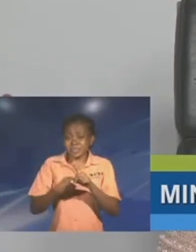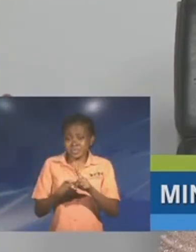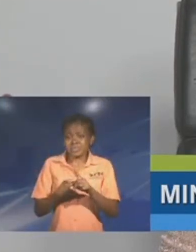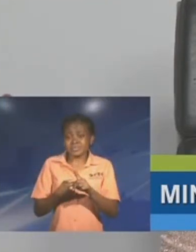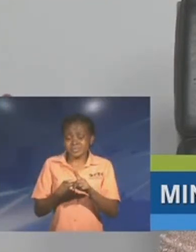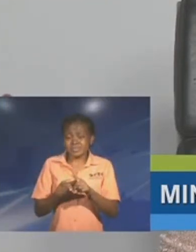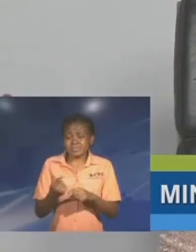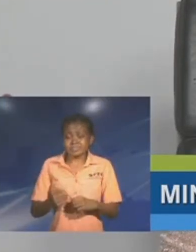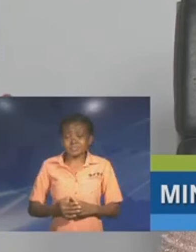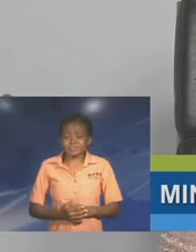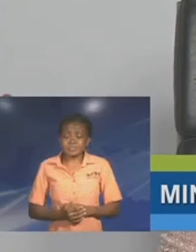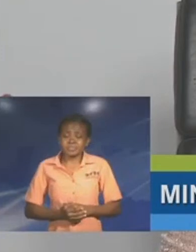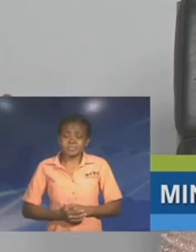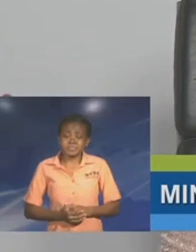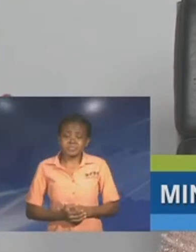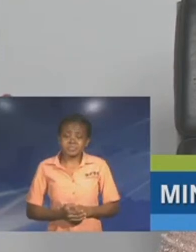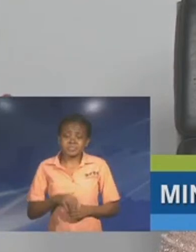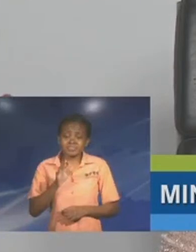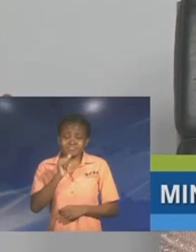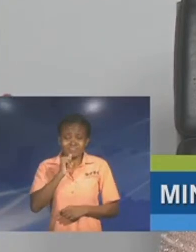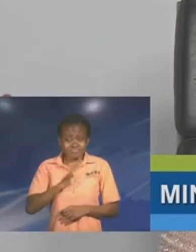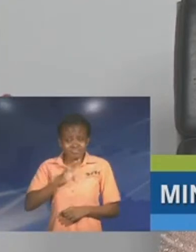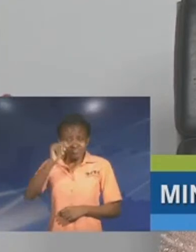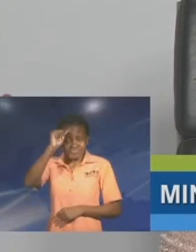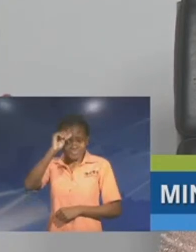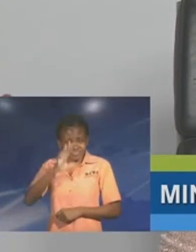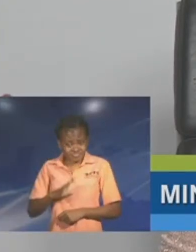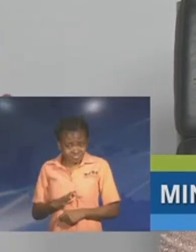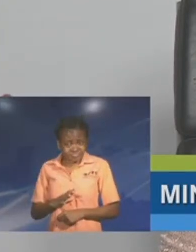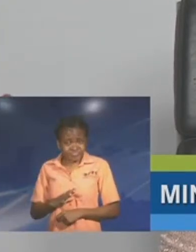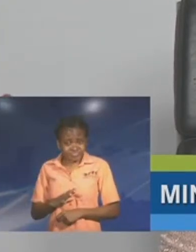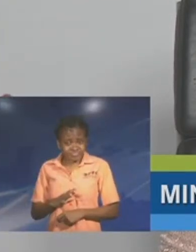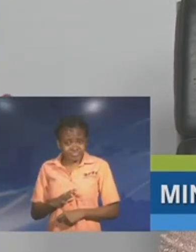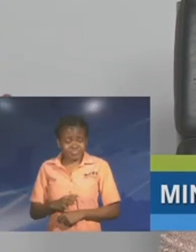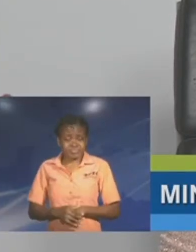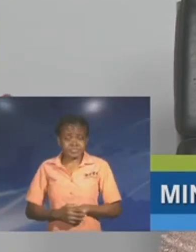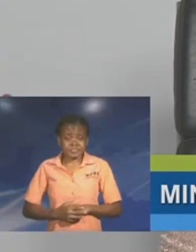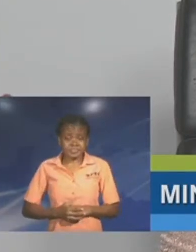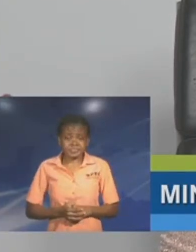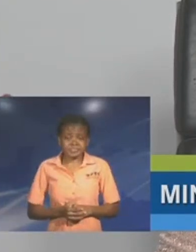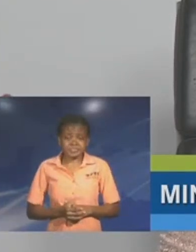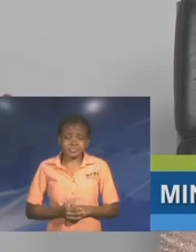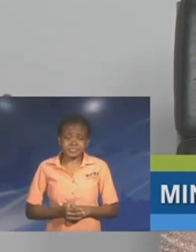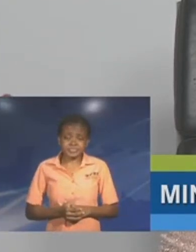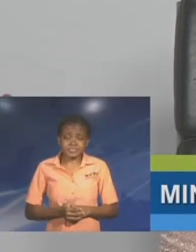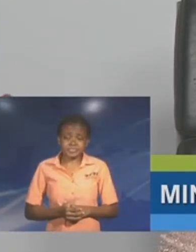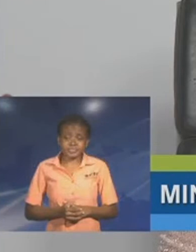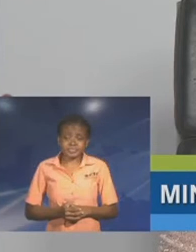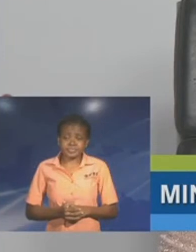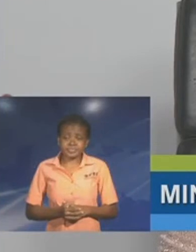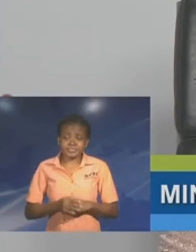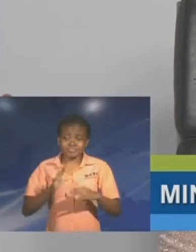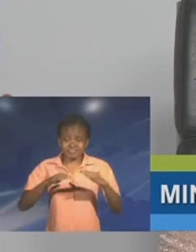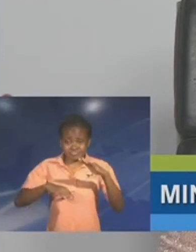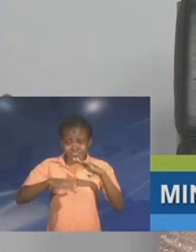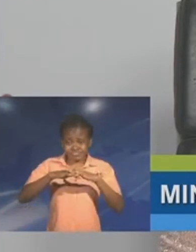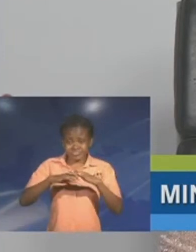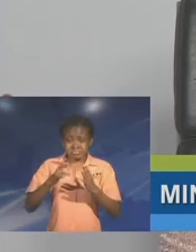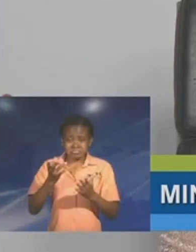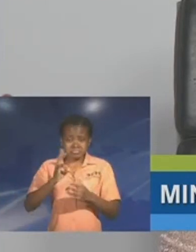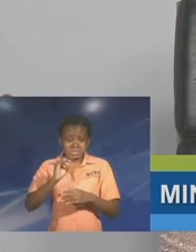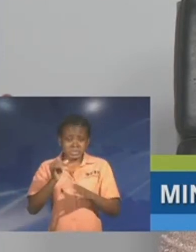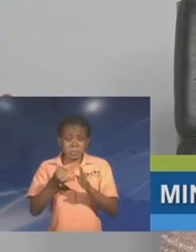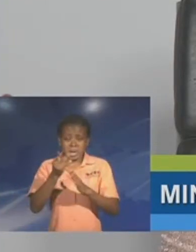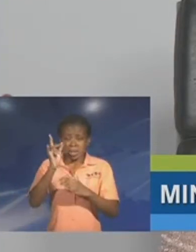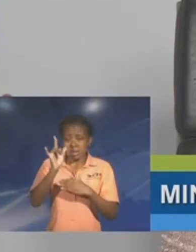Ladies and gentlemen, just to give some context, up until the 17th of July or so, we would have